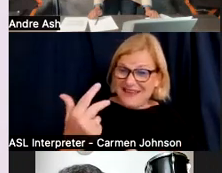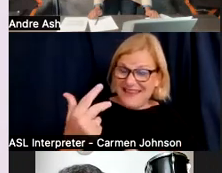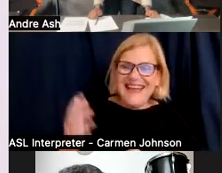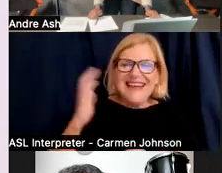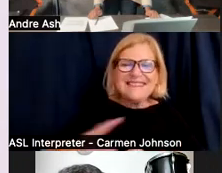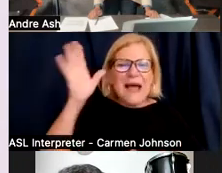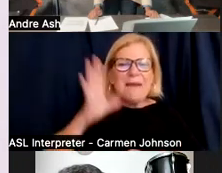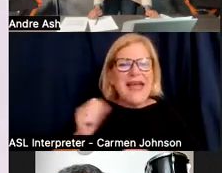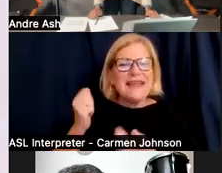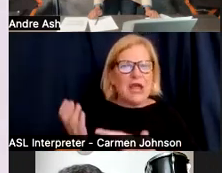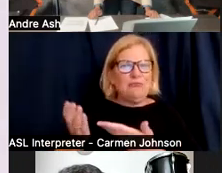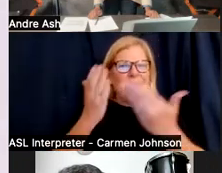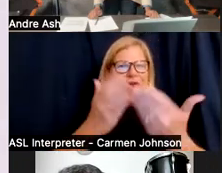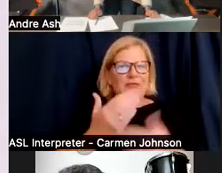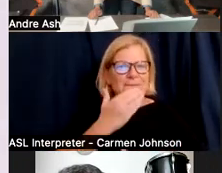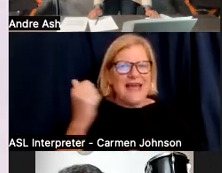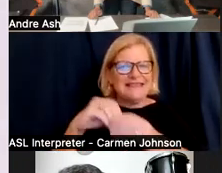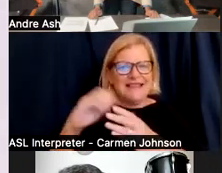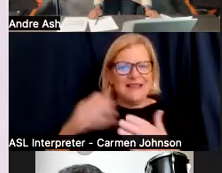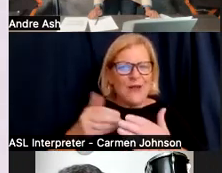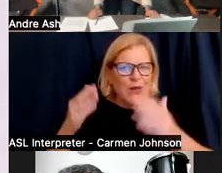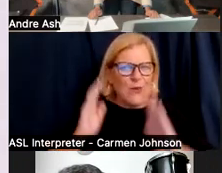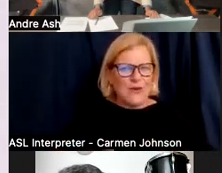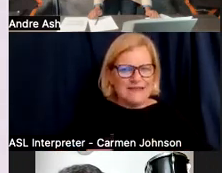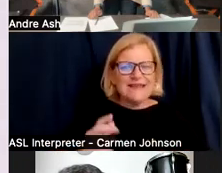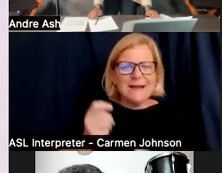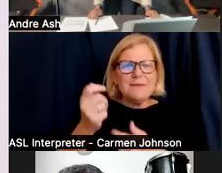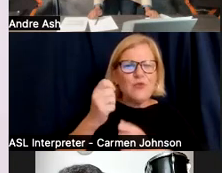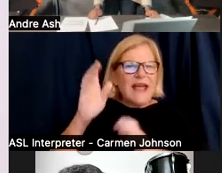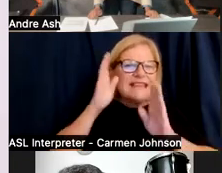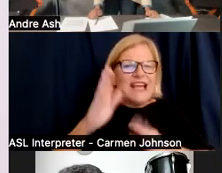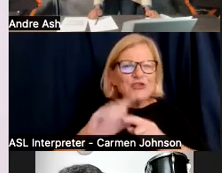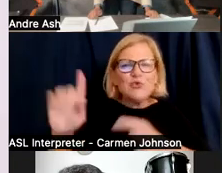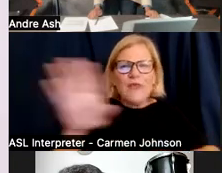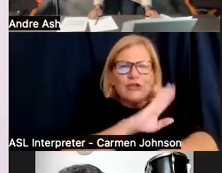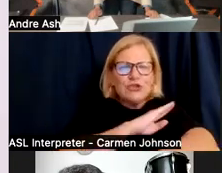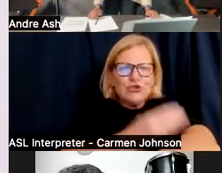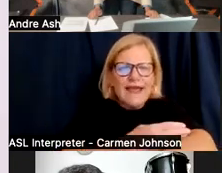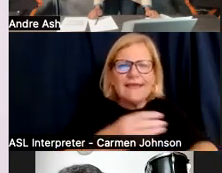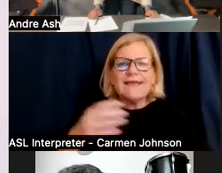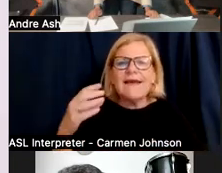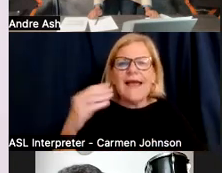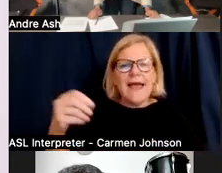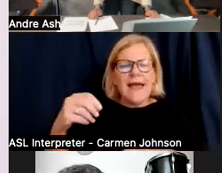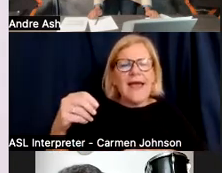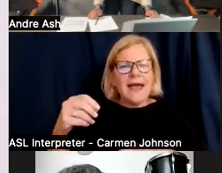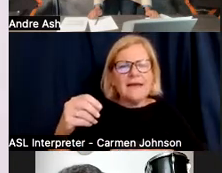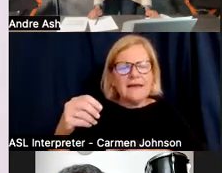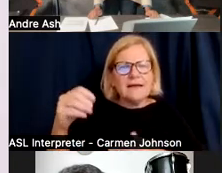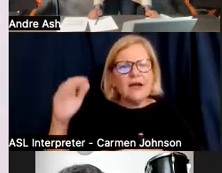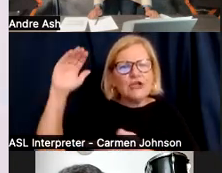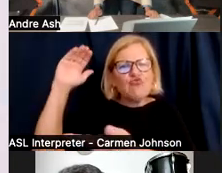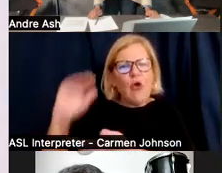can bring out the best in the soloist by drawing attention to their strengths and playing and drawing down